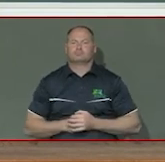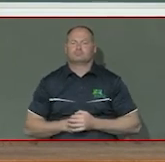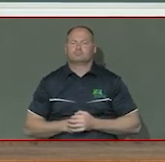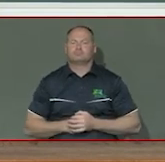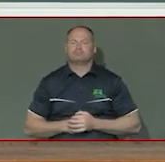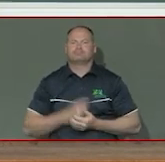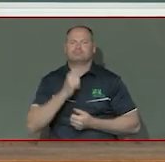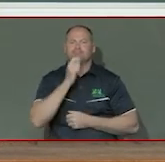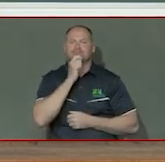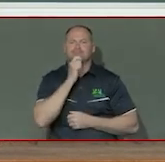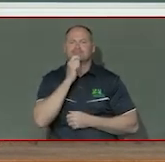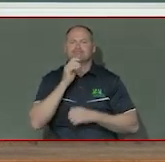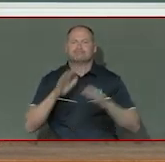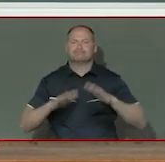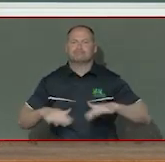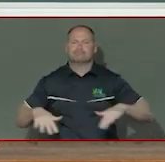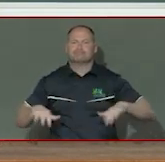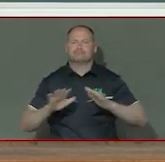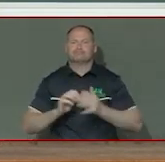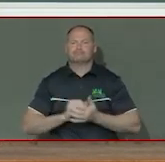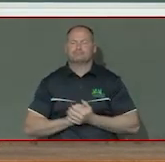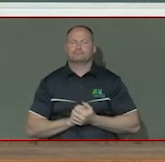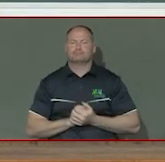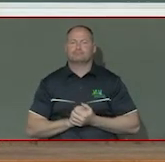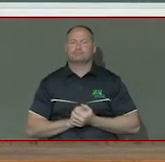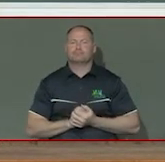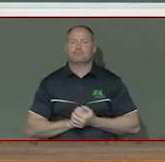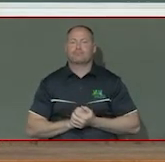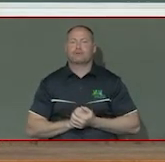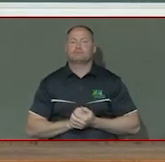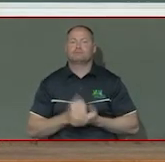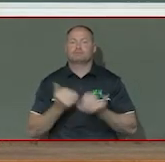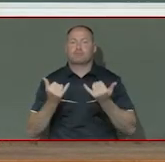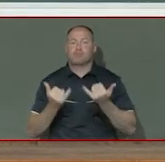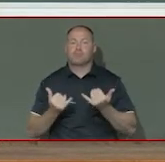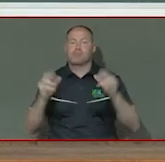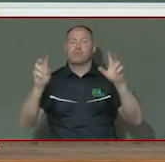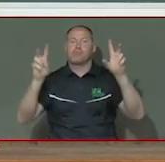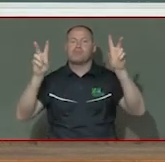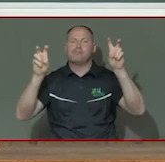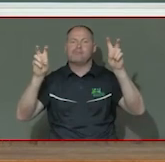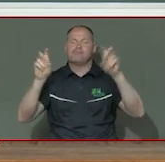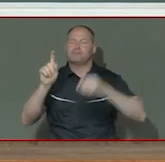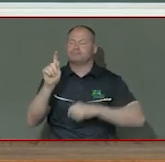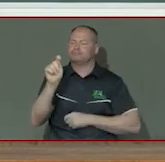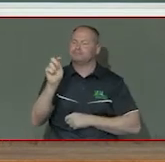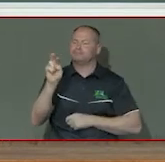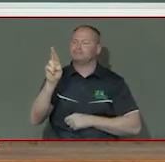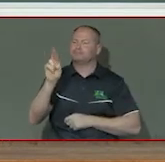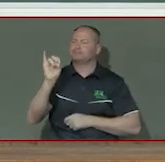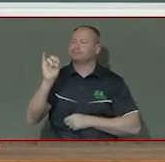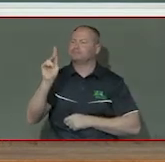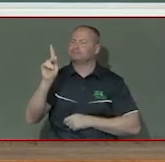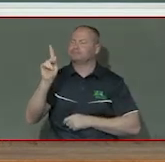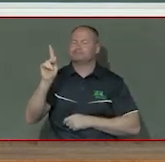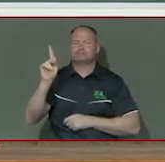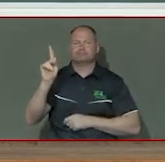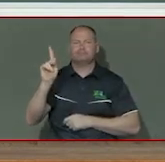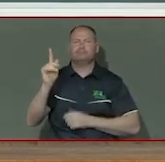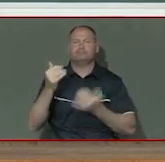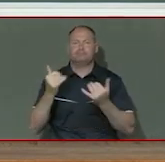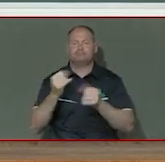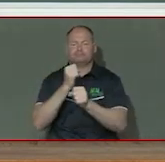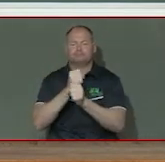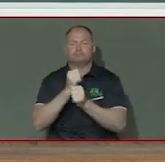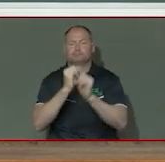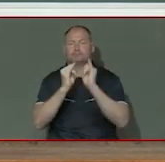Right, good morning everyone. People, today we're going to focus on trigonometry. We're going to focus on the grade 11 work as well as the grade 12 work.